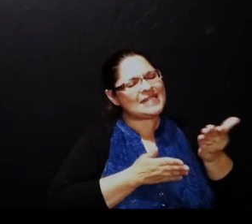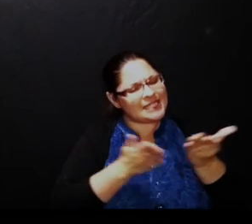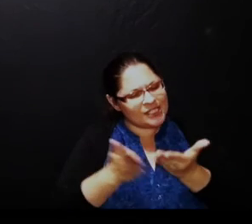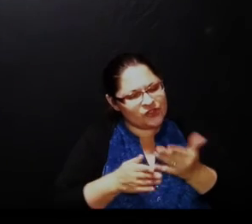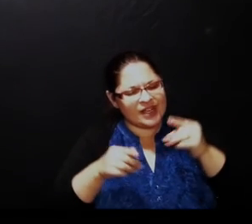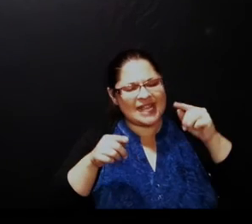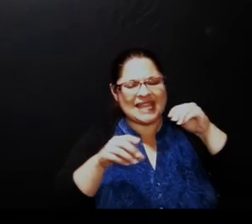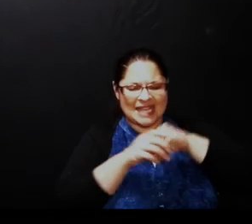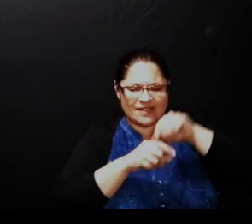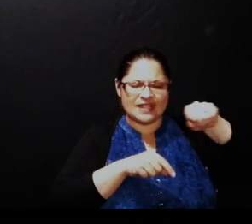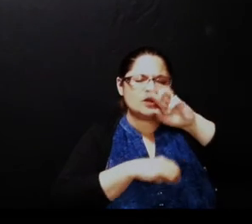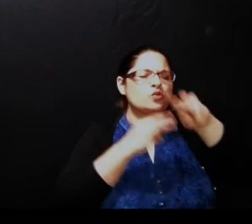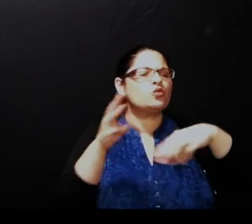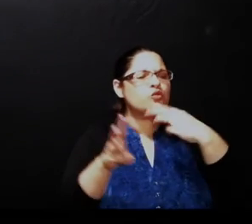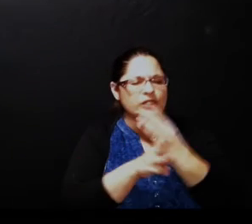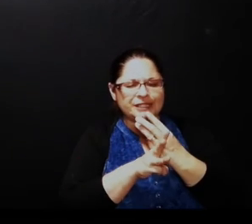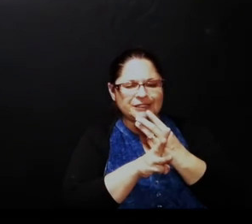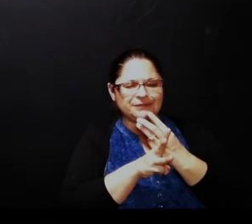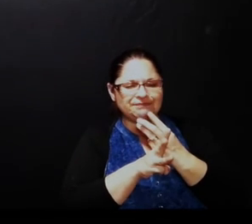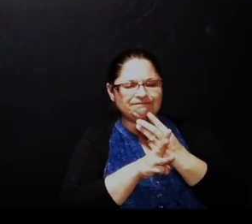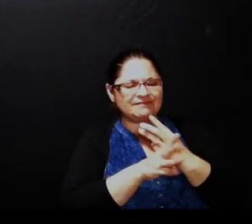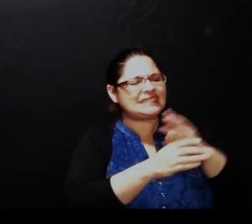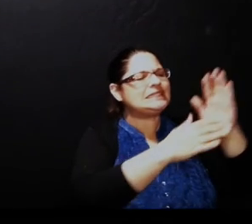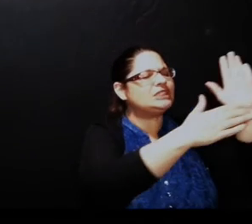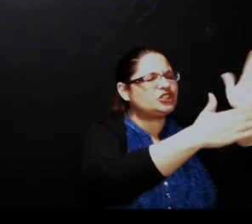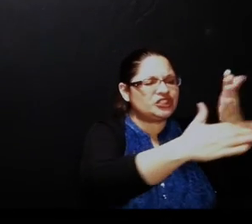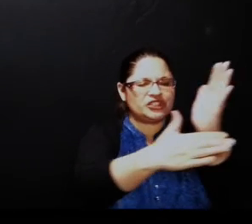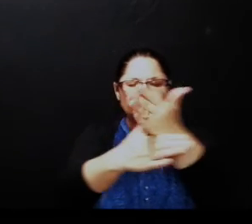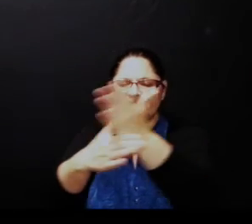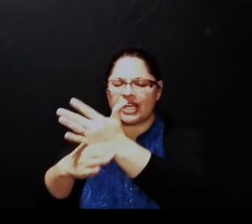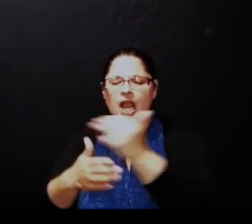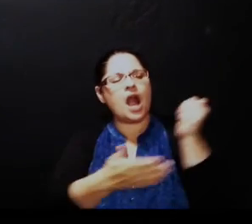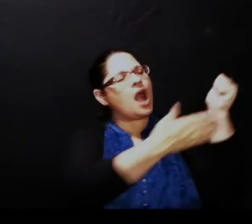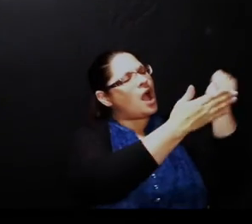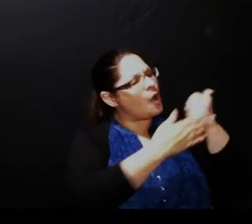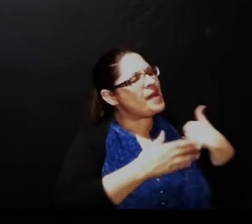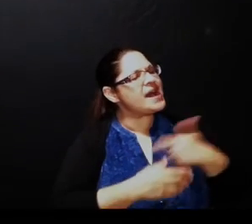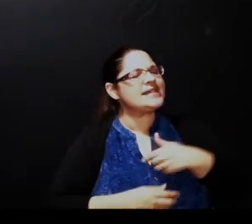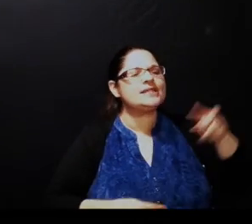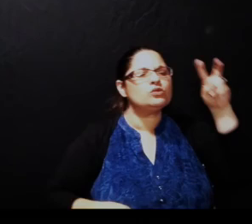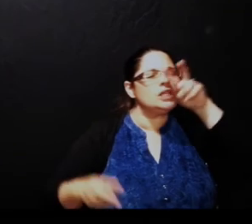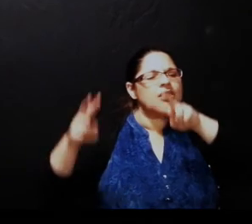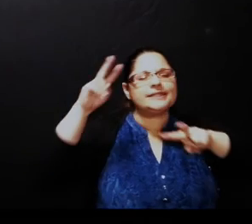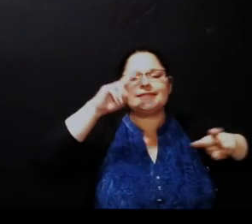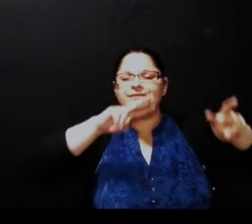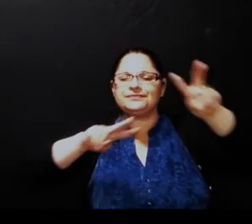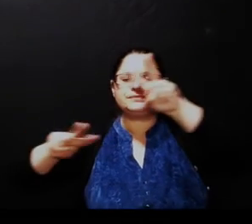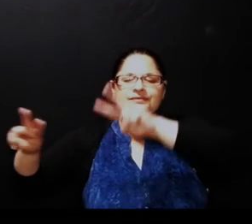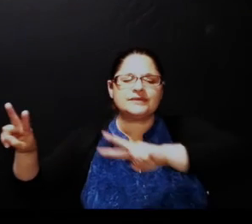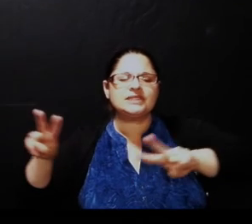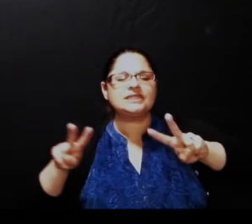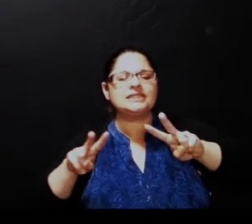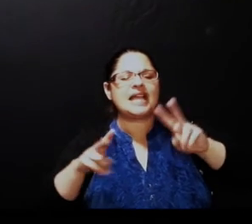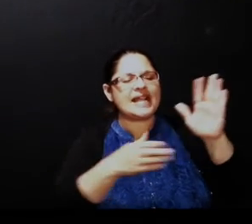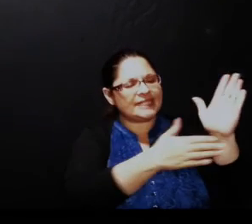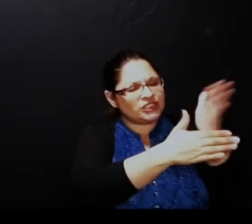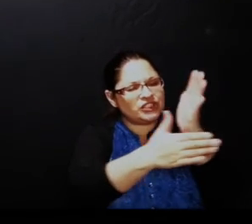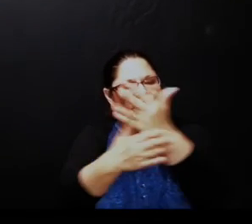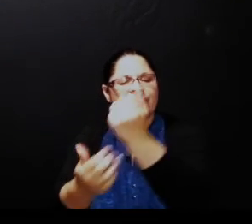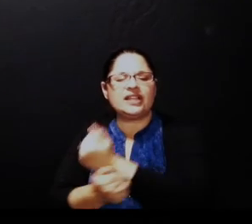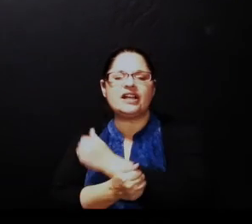us the opportunities and the appointments that we have this week to share the love of Christ. Bless this church, I pray,